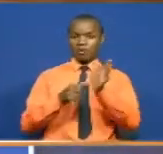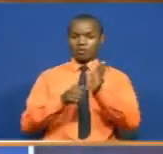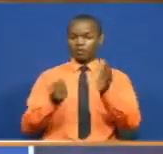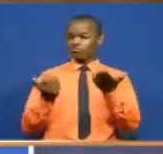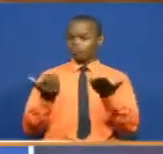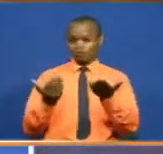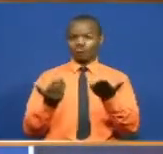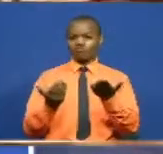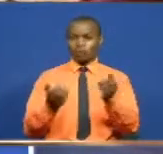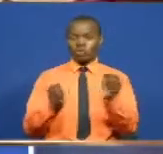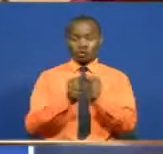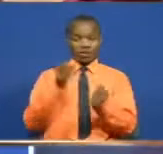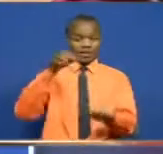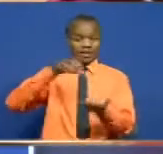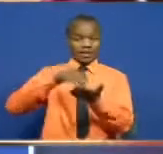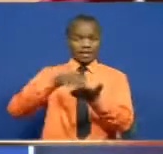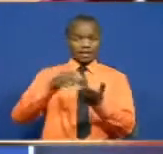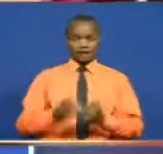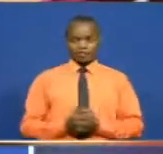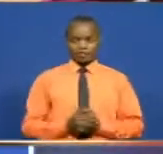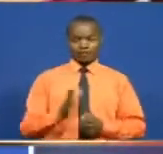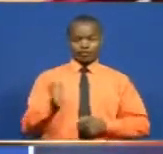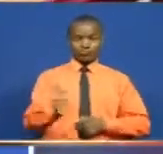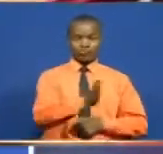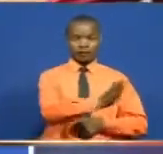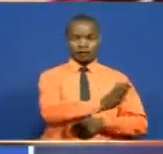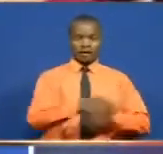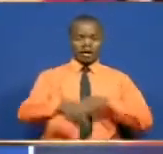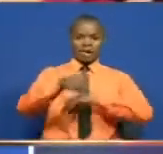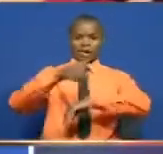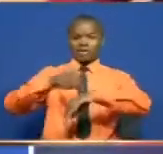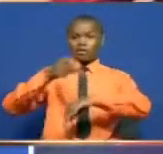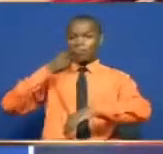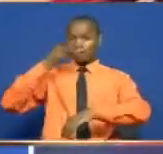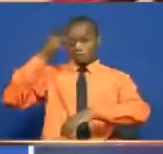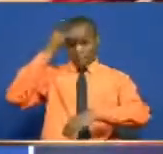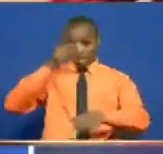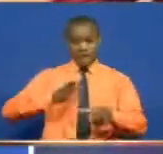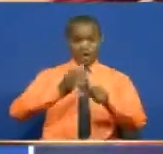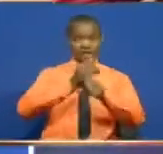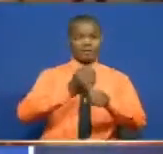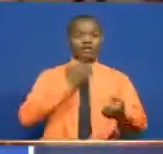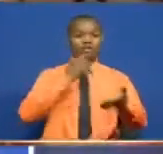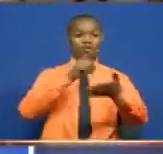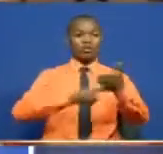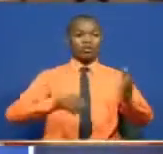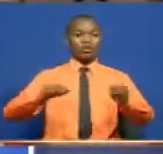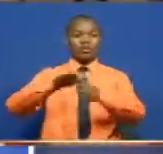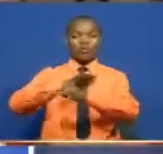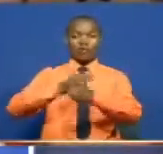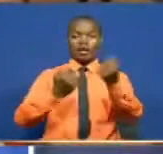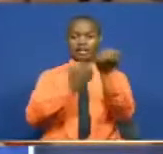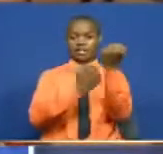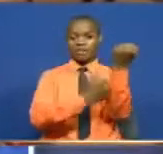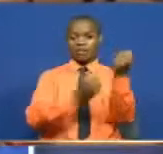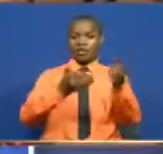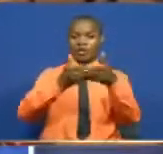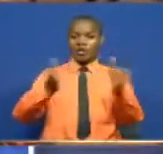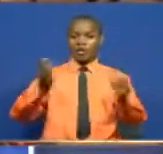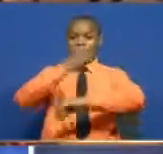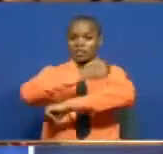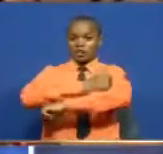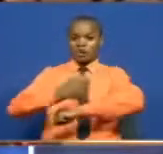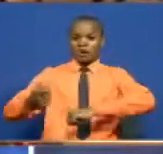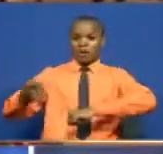of cases. Meanwhile, the National Parents Association now says that it fully supports the reopening of schools in January